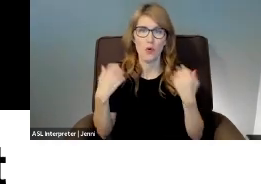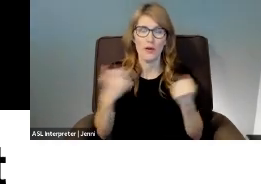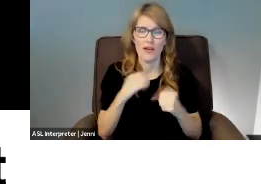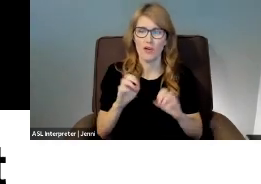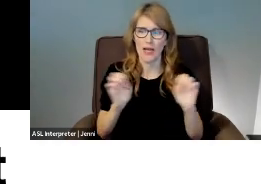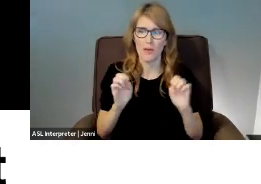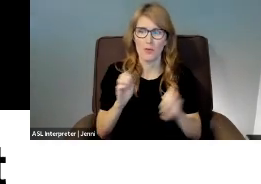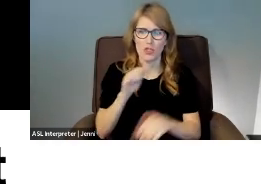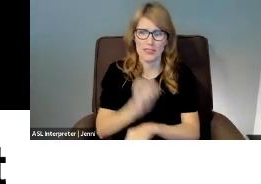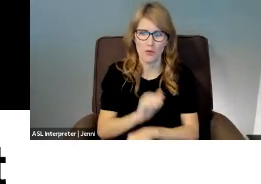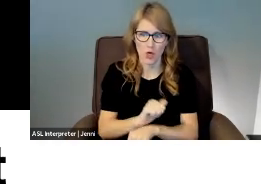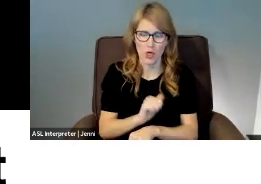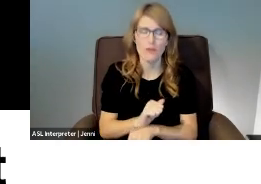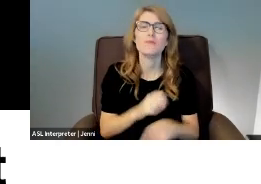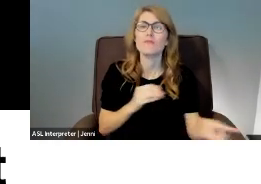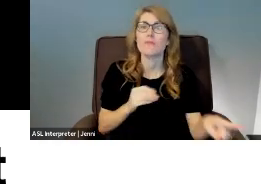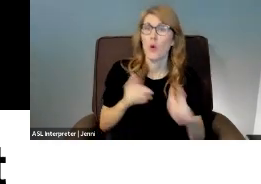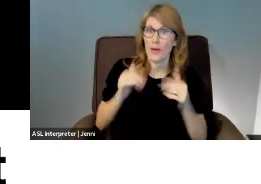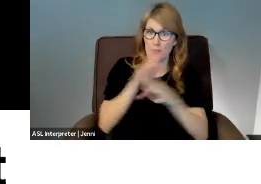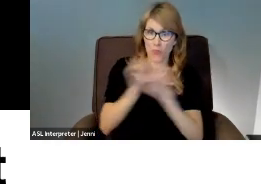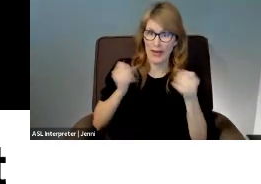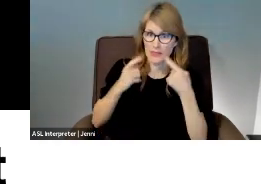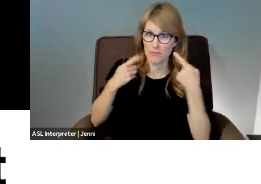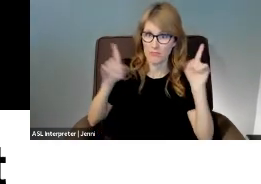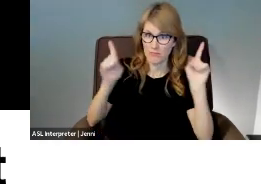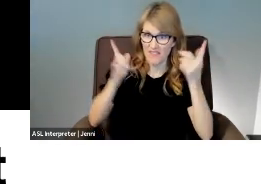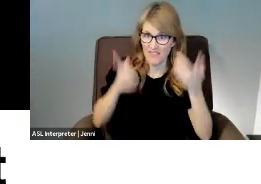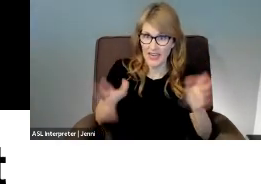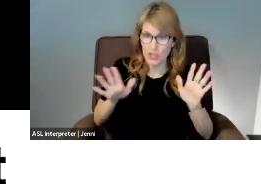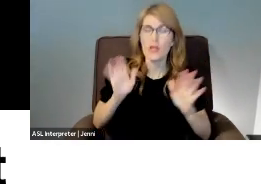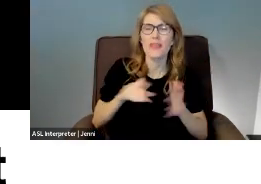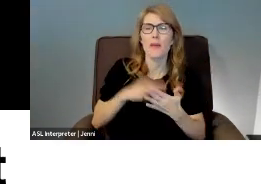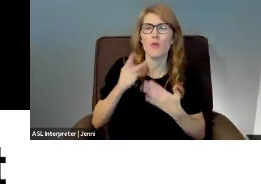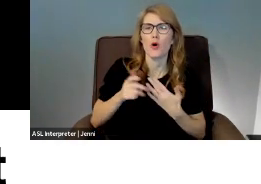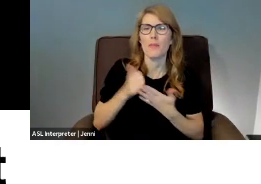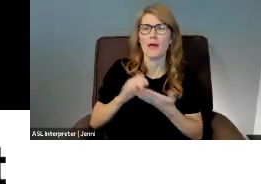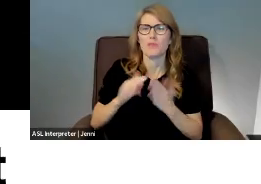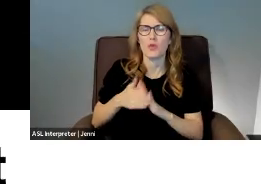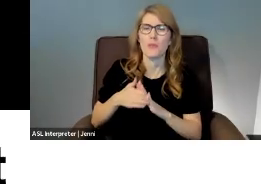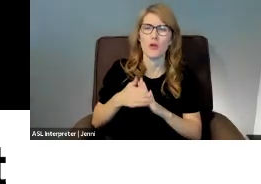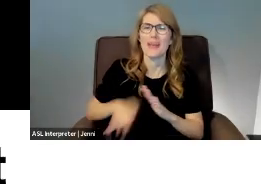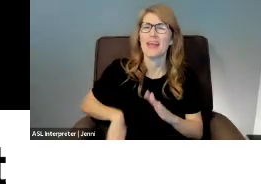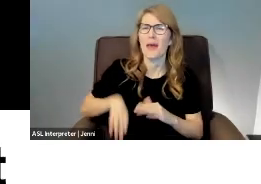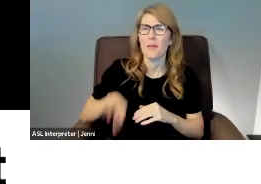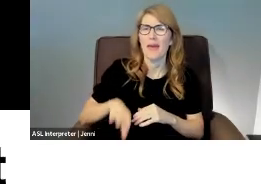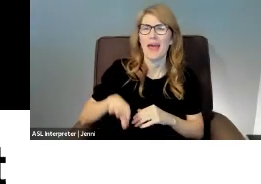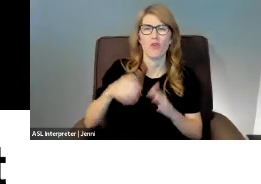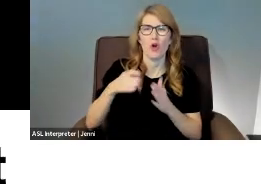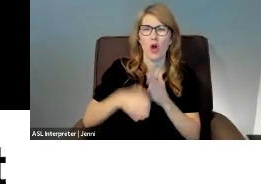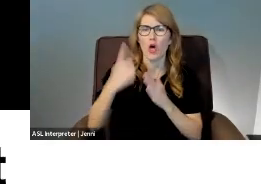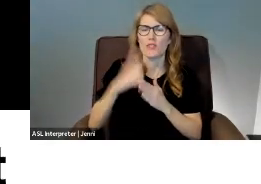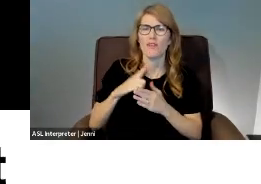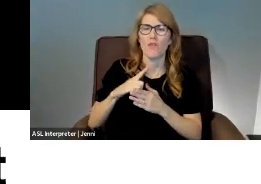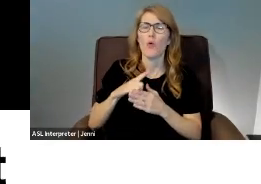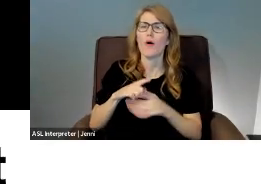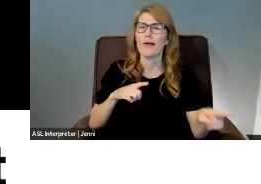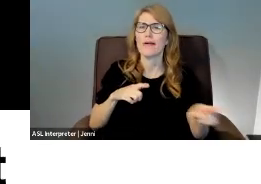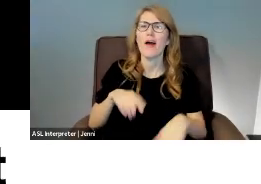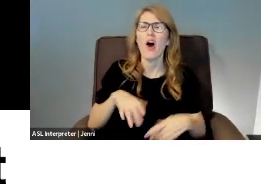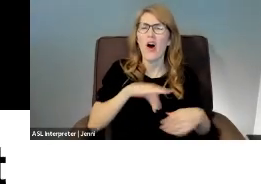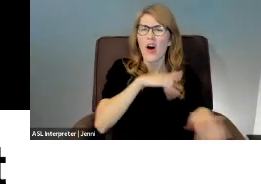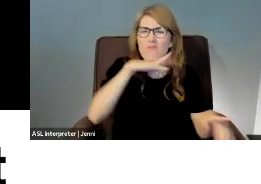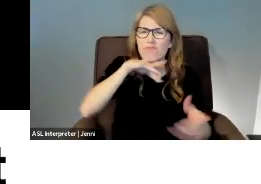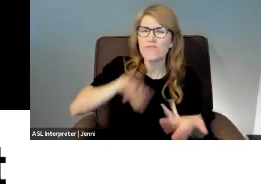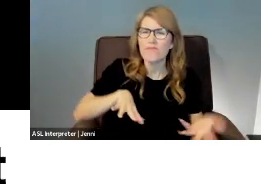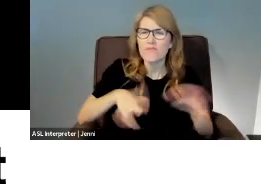work. And after a presidential declaration, the program helps communities pay for the cost of debris removal, emergency protective measures, and